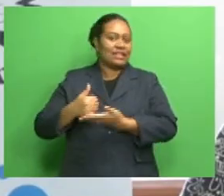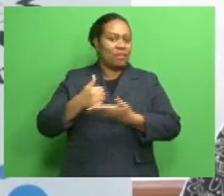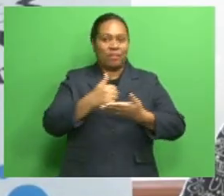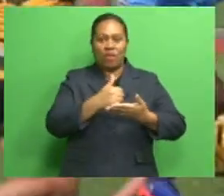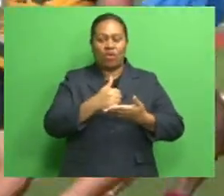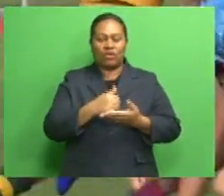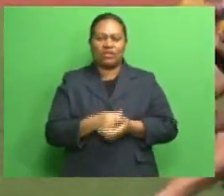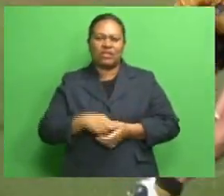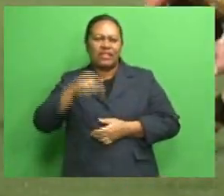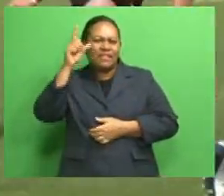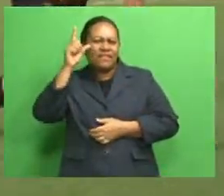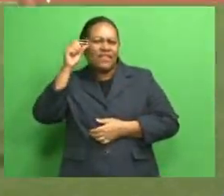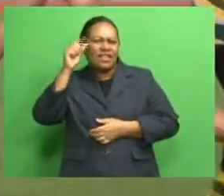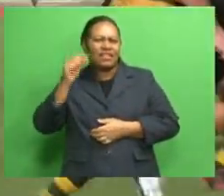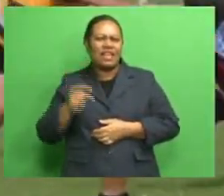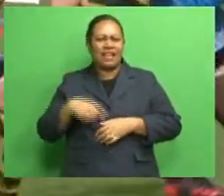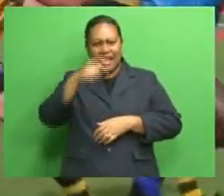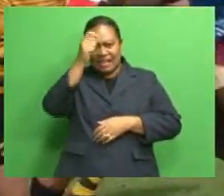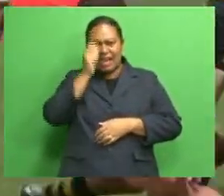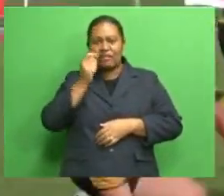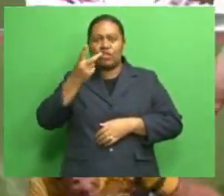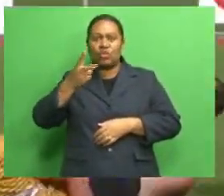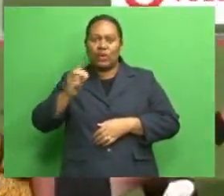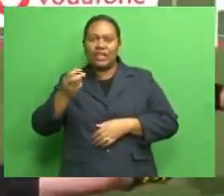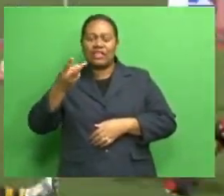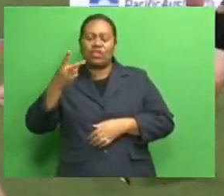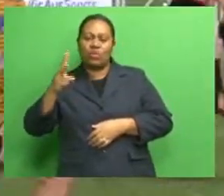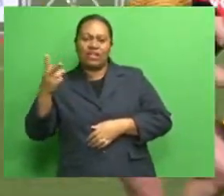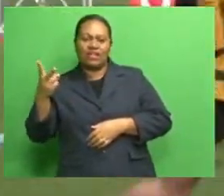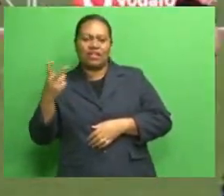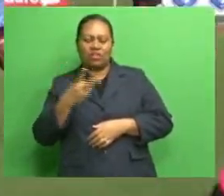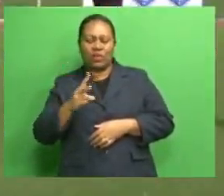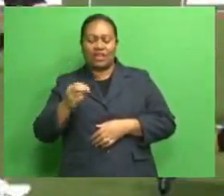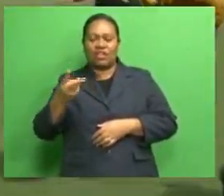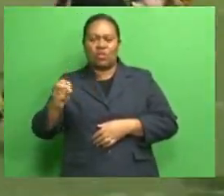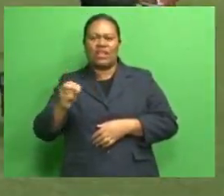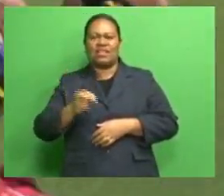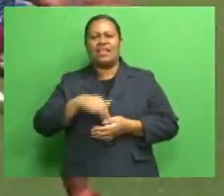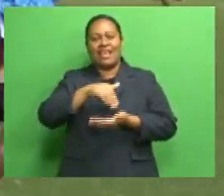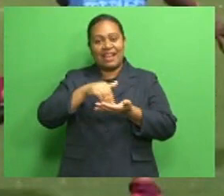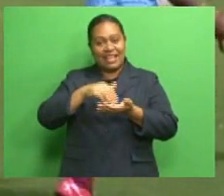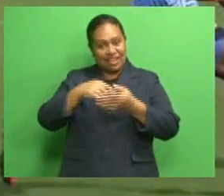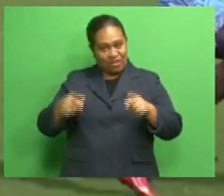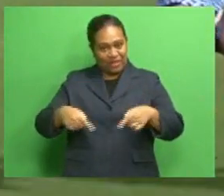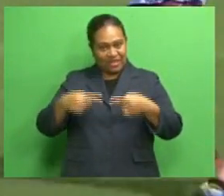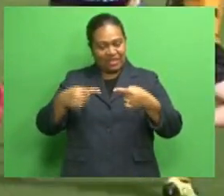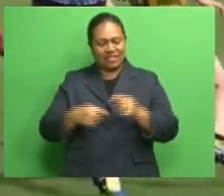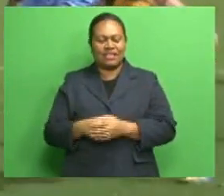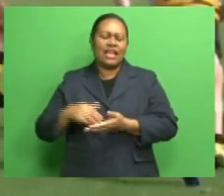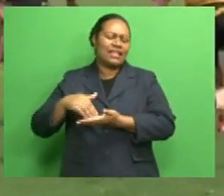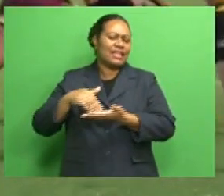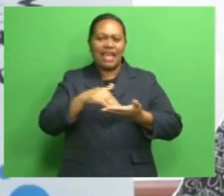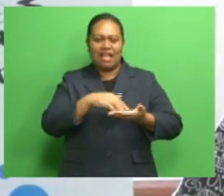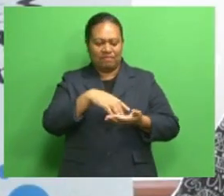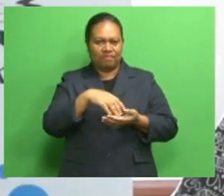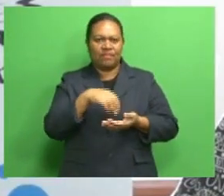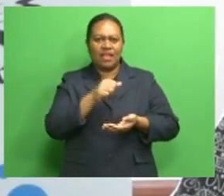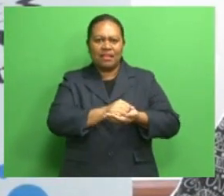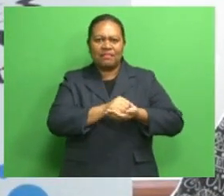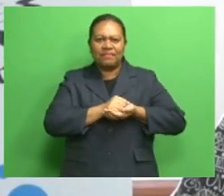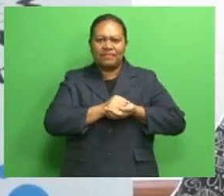Fijian clubs' participation in the 2020 Fijian National Rugby League competition, and helping secure a place for